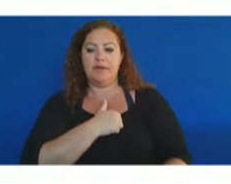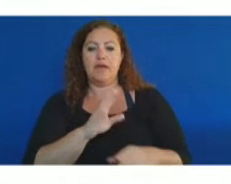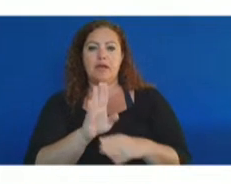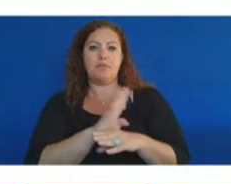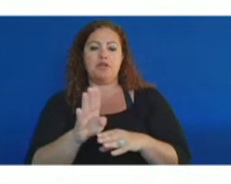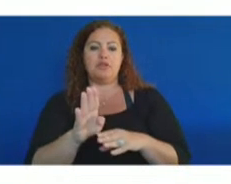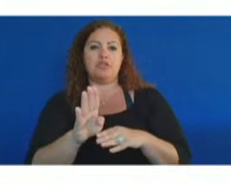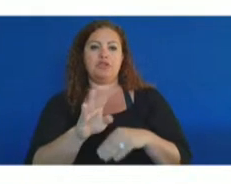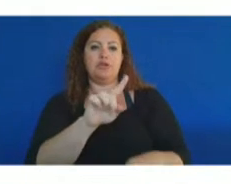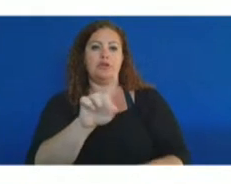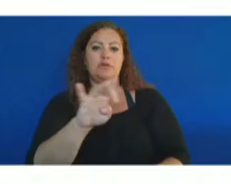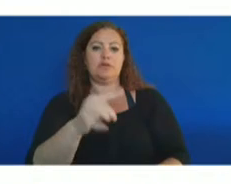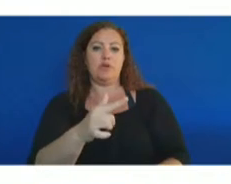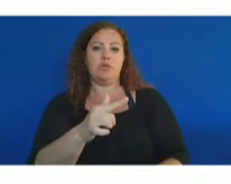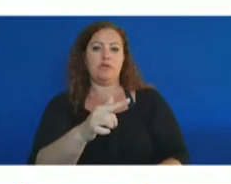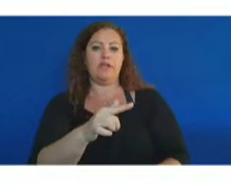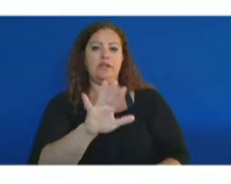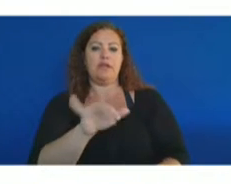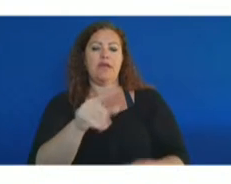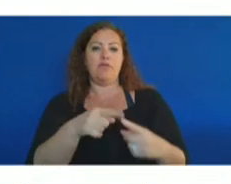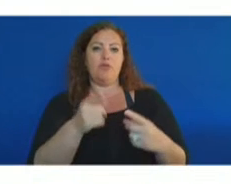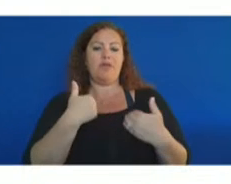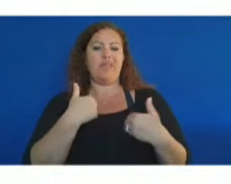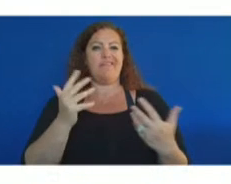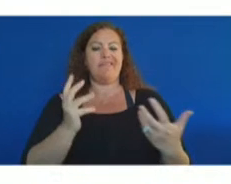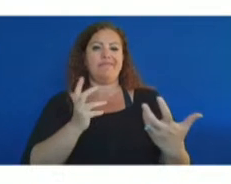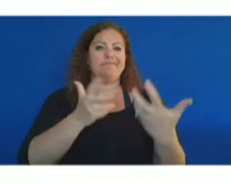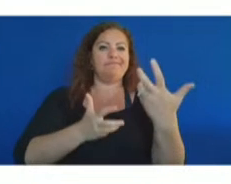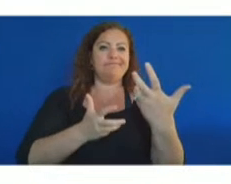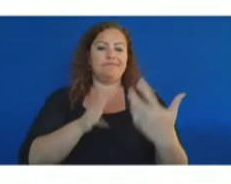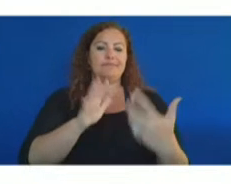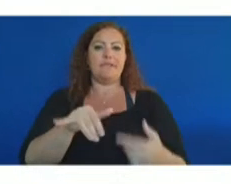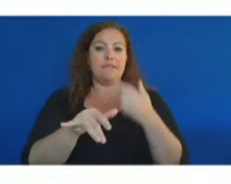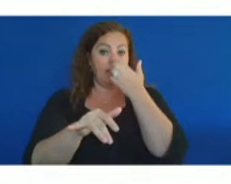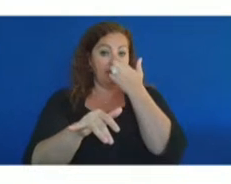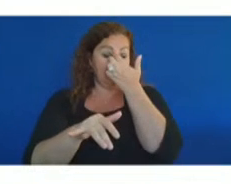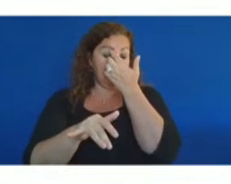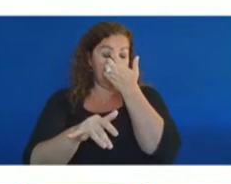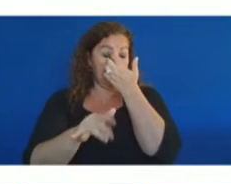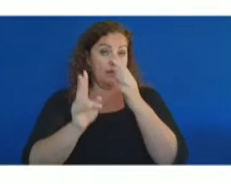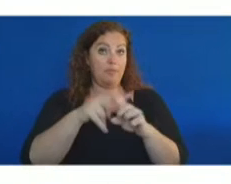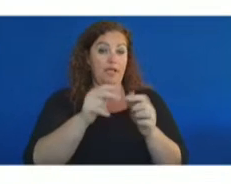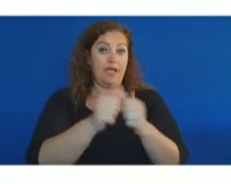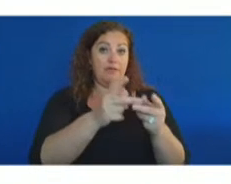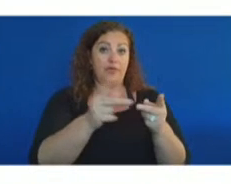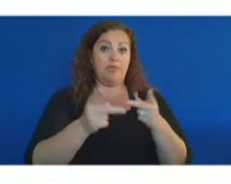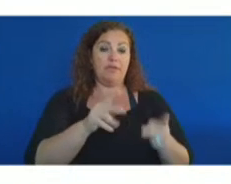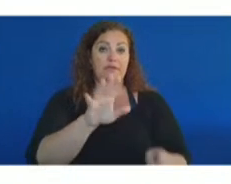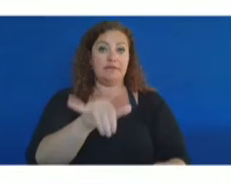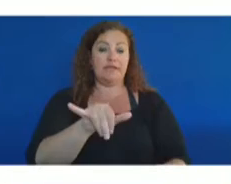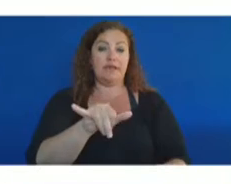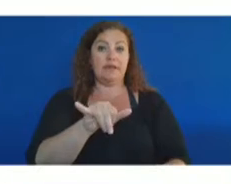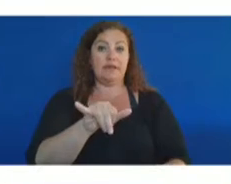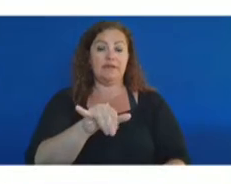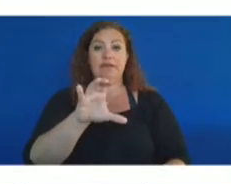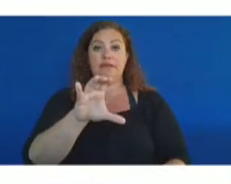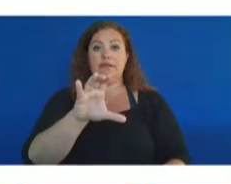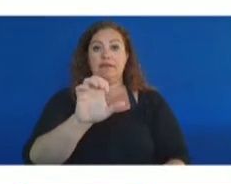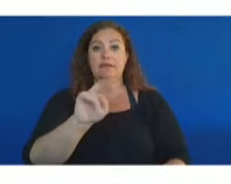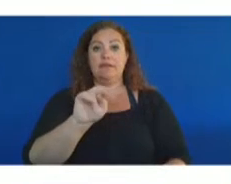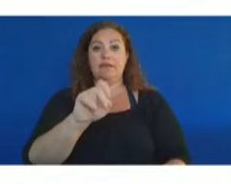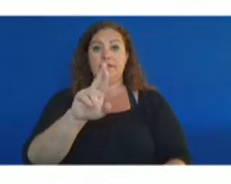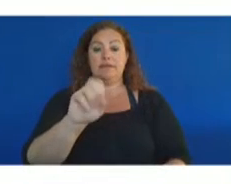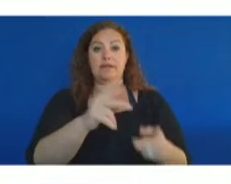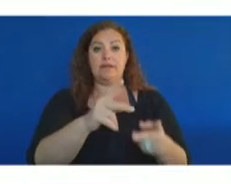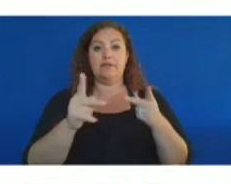there's a misalignment and those are applied in places that are a centers Place type we go